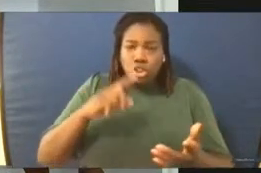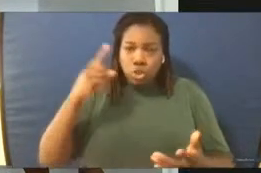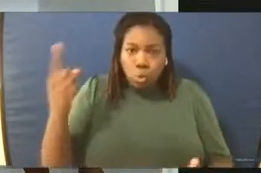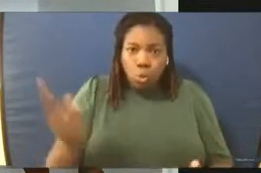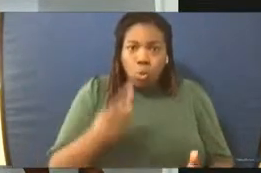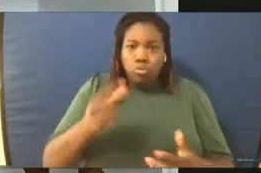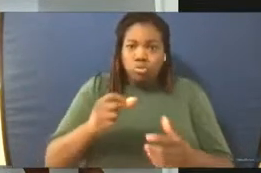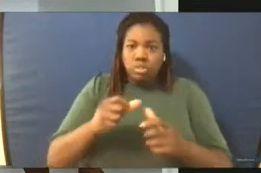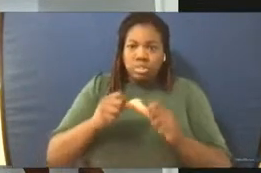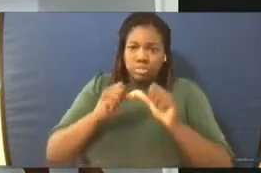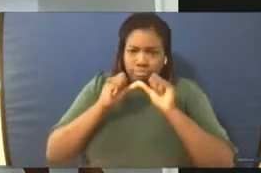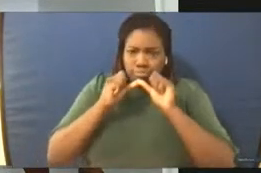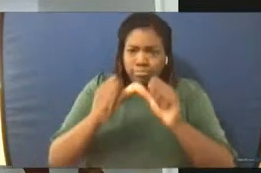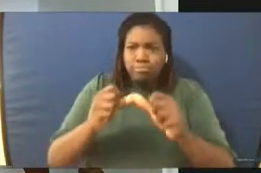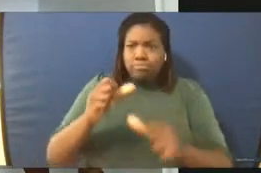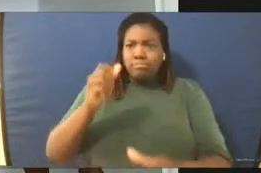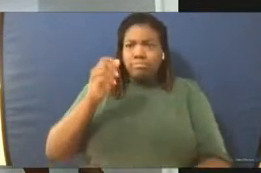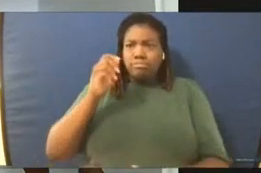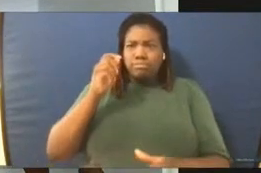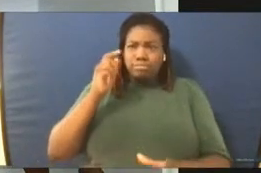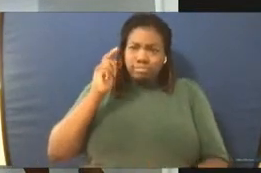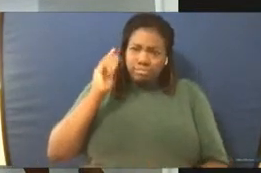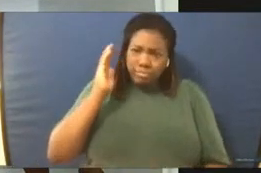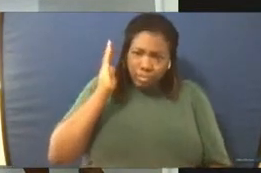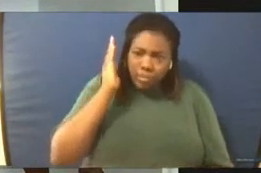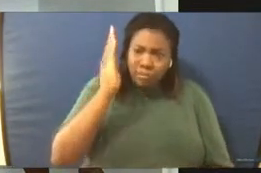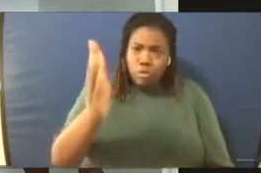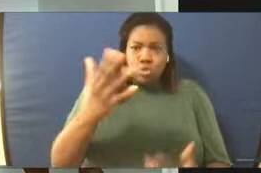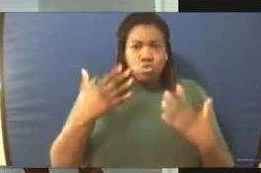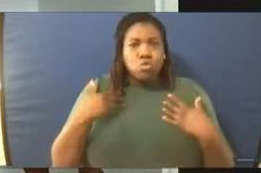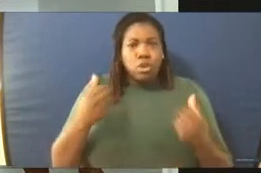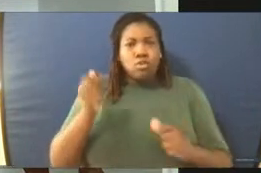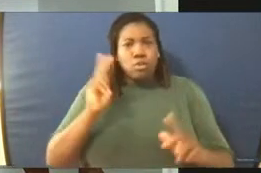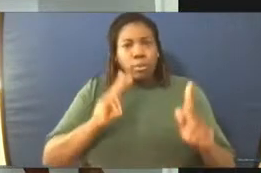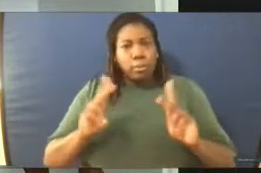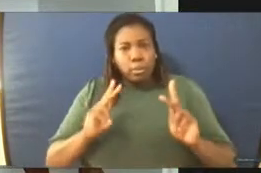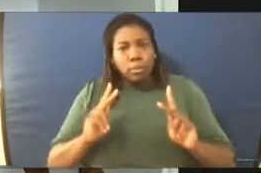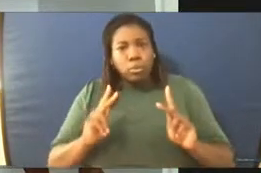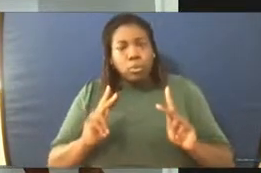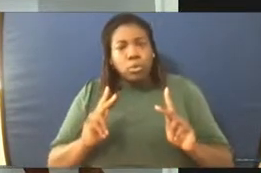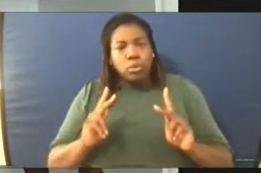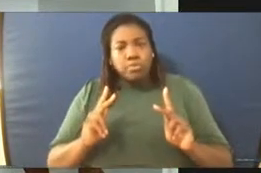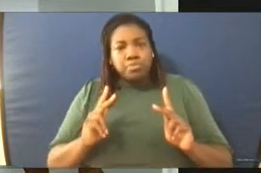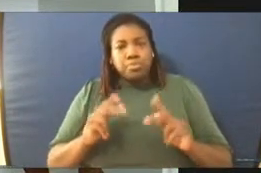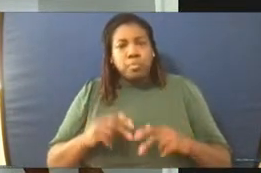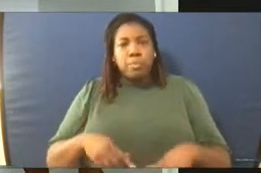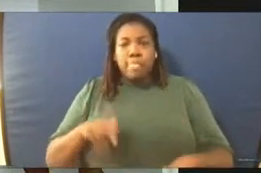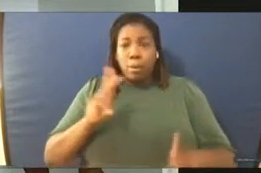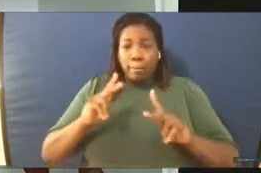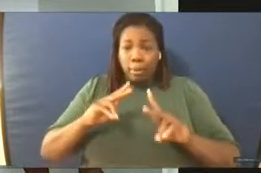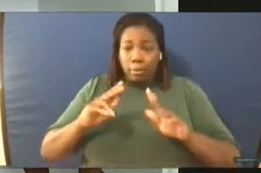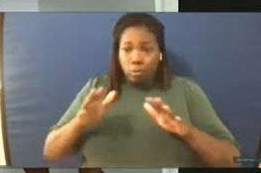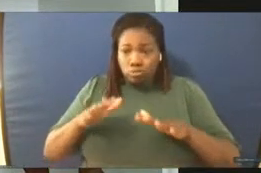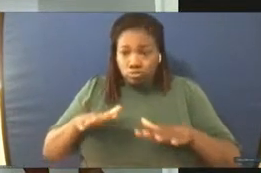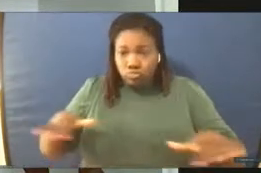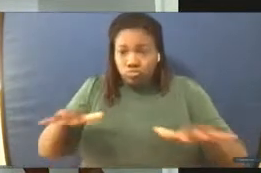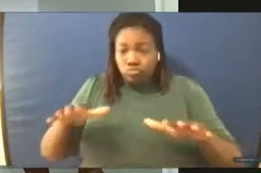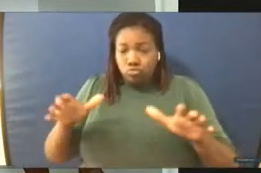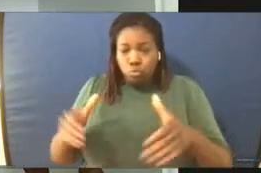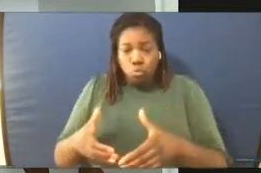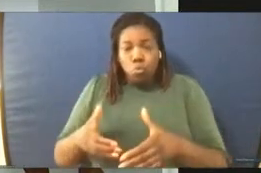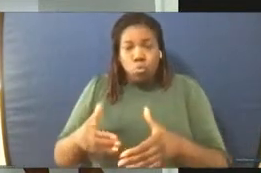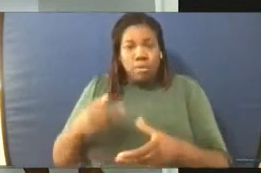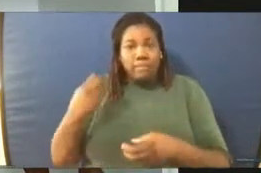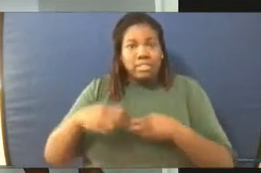long-term recovery for people. And there are always a group of people who are having a very